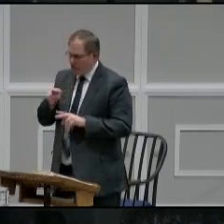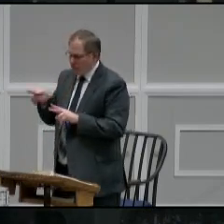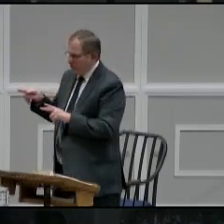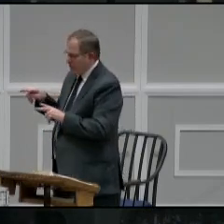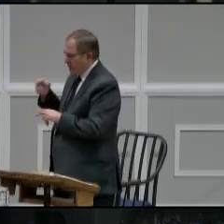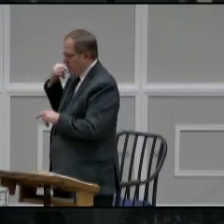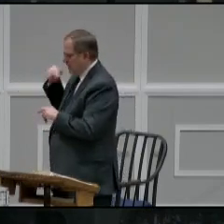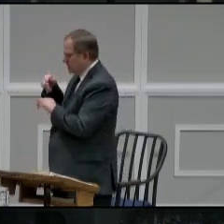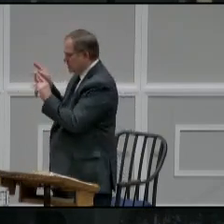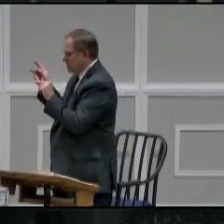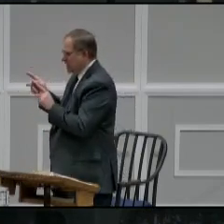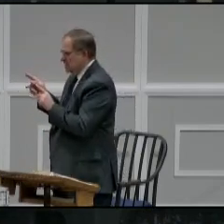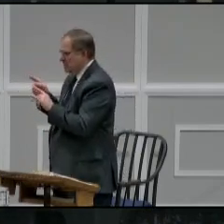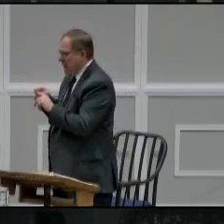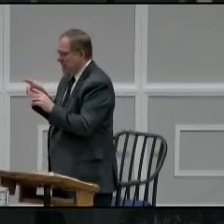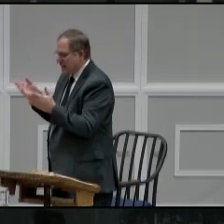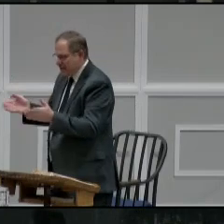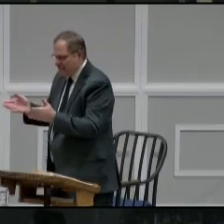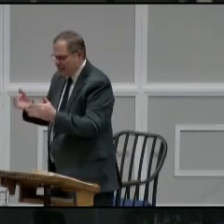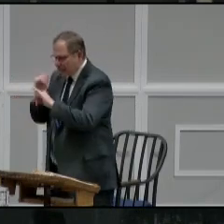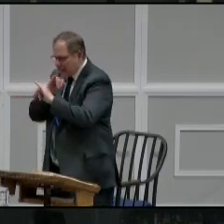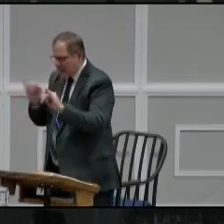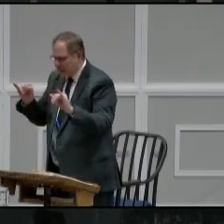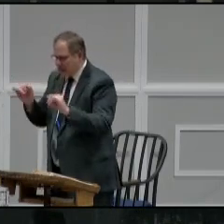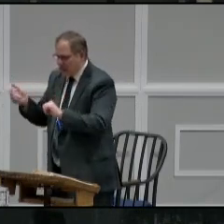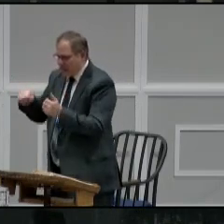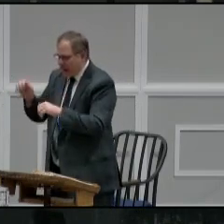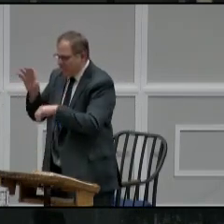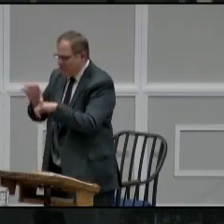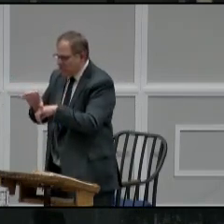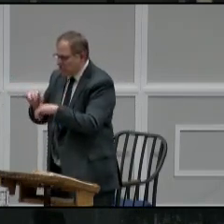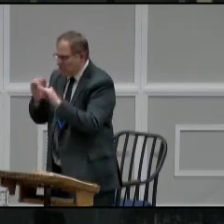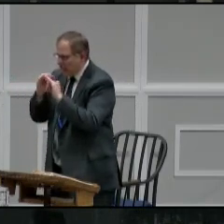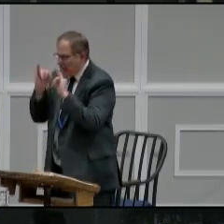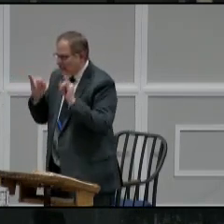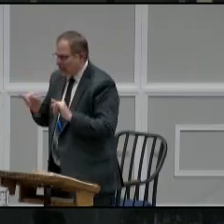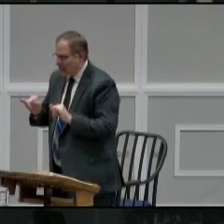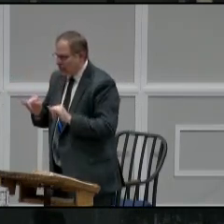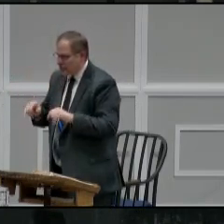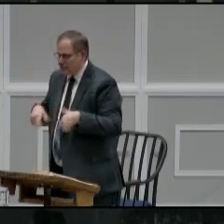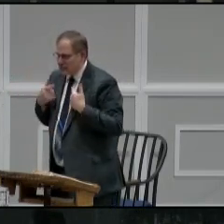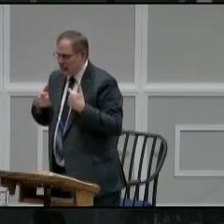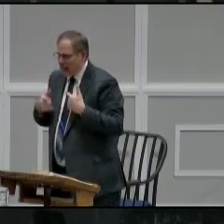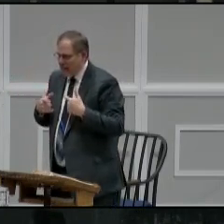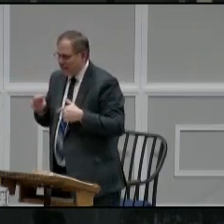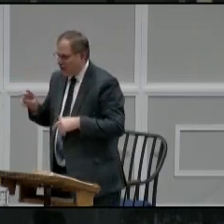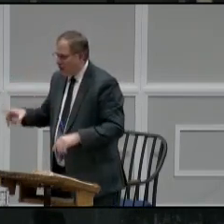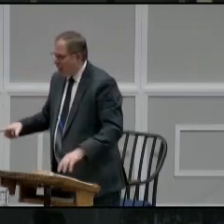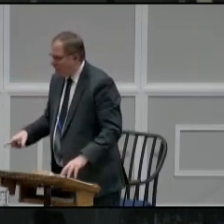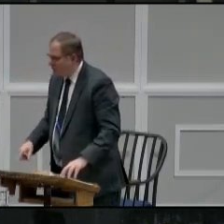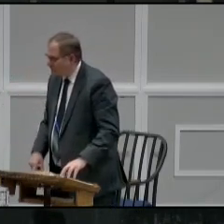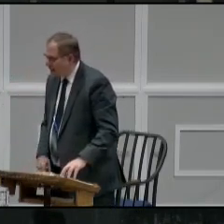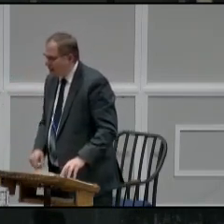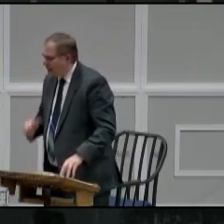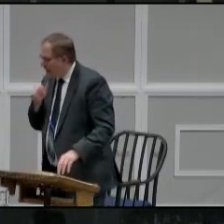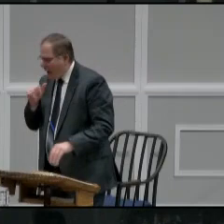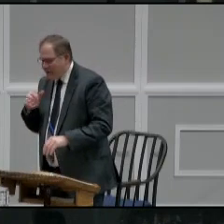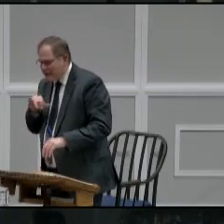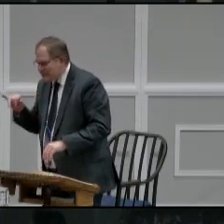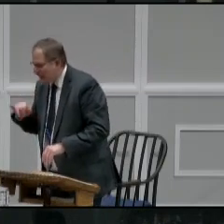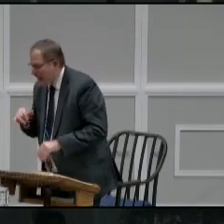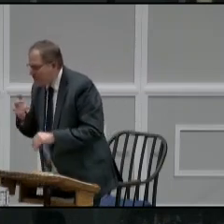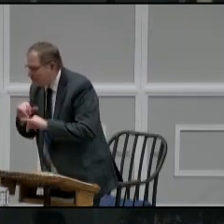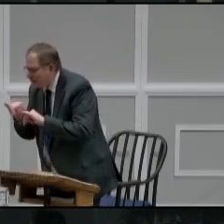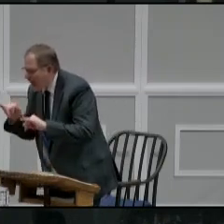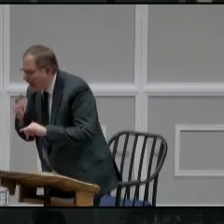talking about in independent Baptist churches. Idolatry is alive and well. And really, as you think of idolatry, you think of an idol. An idol is